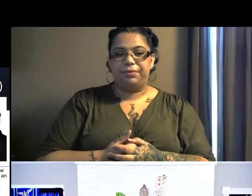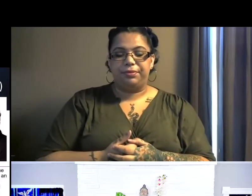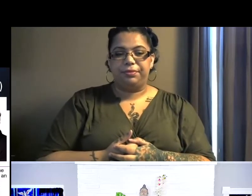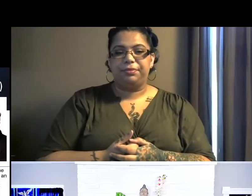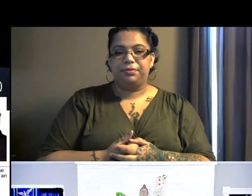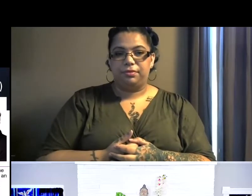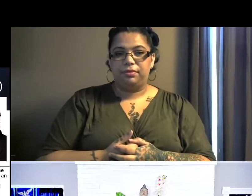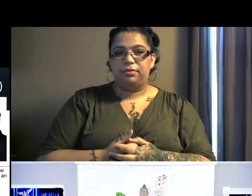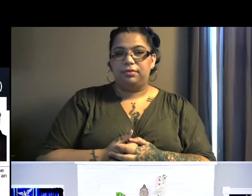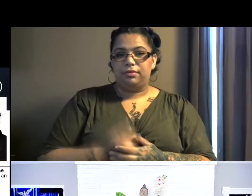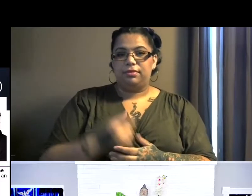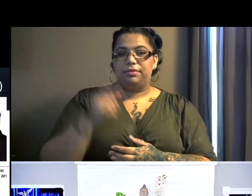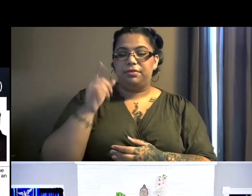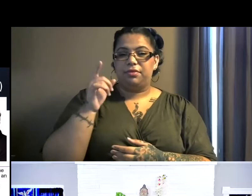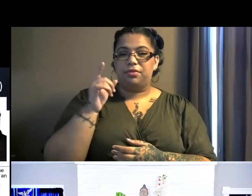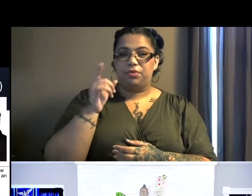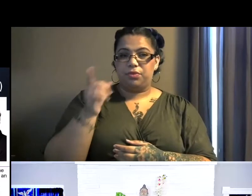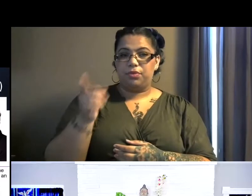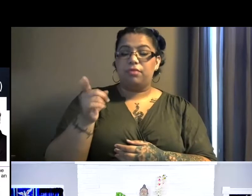Sotomayor